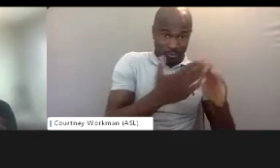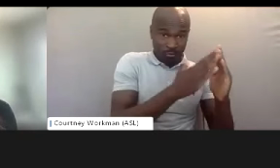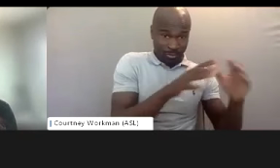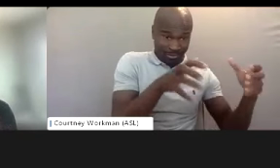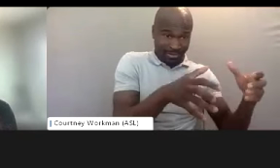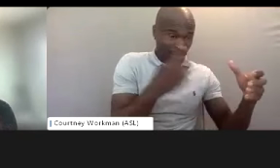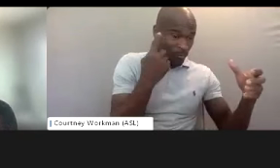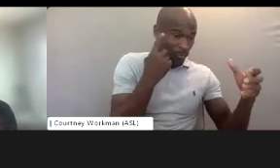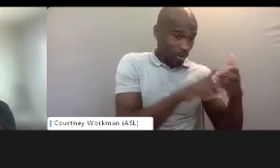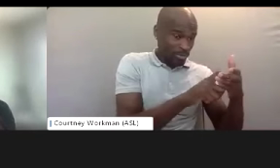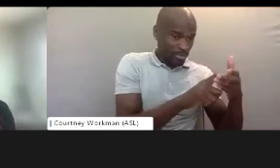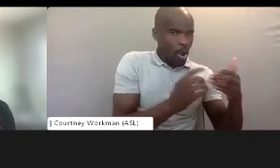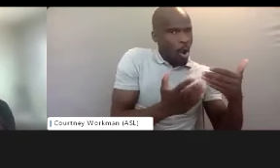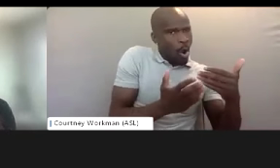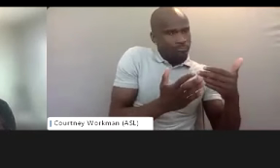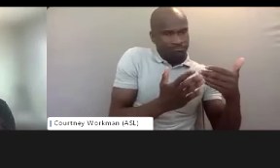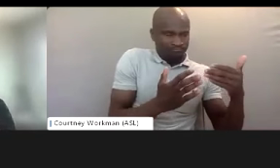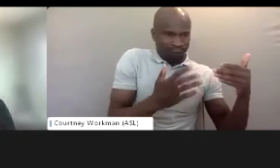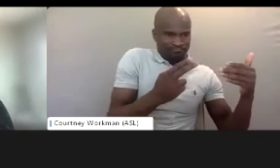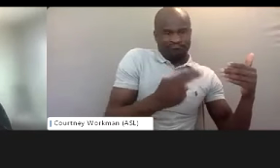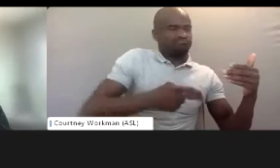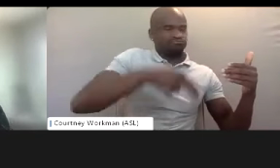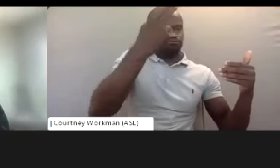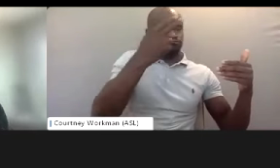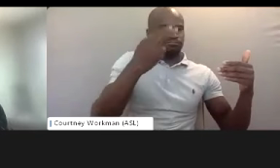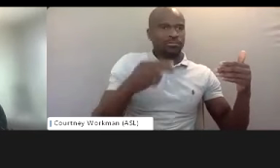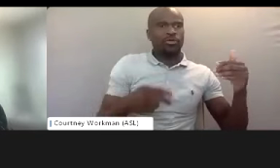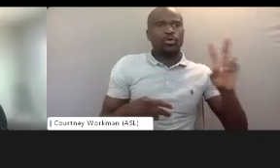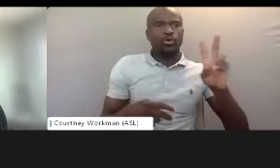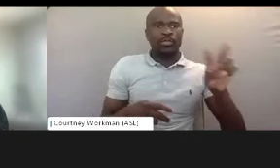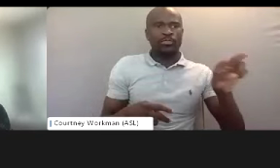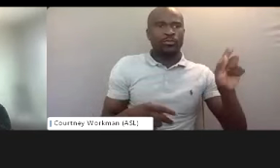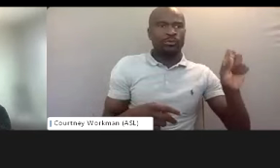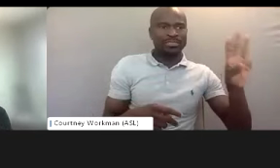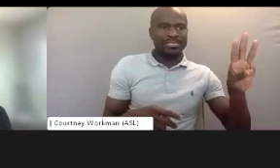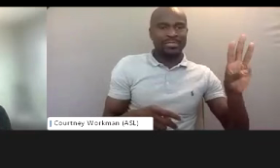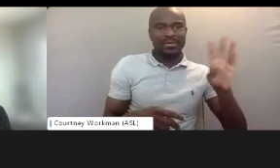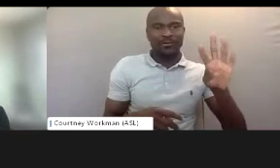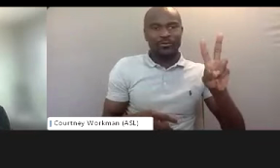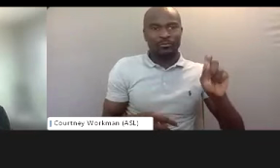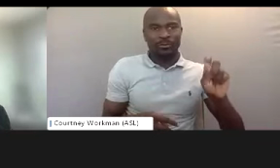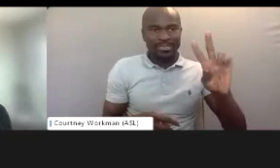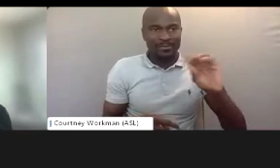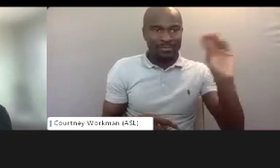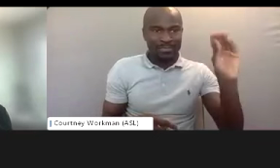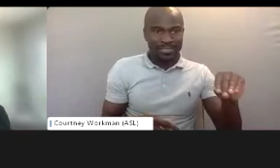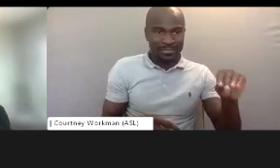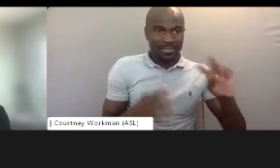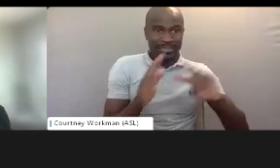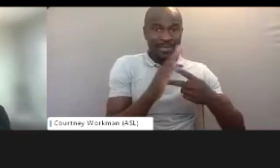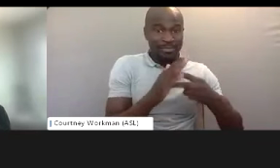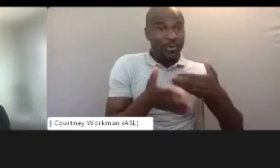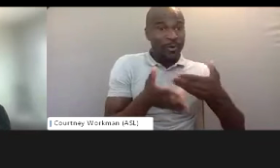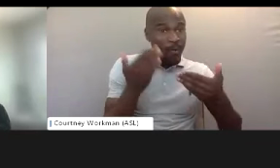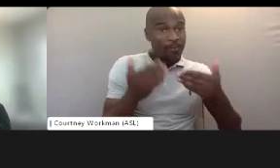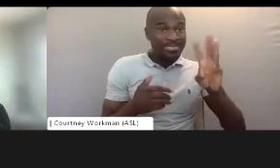double, but it's way higher than that. So 22.6 and 42.7%. So over 60, almost 70%